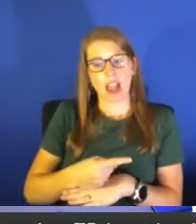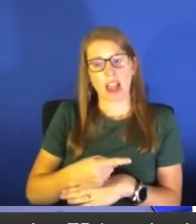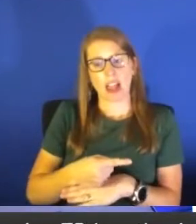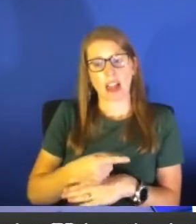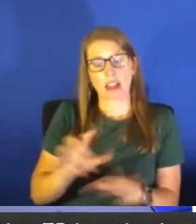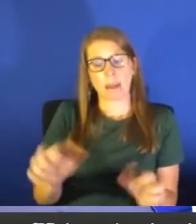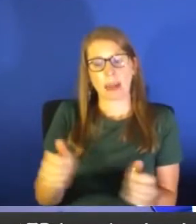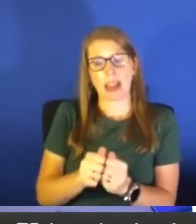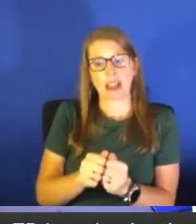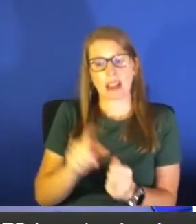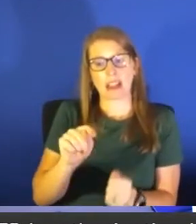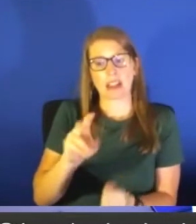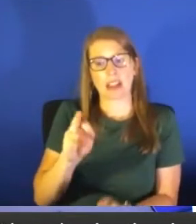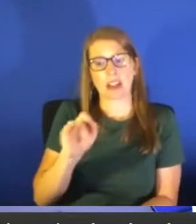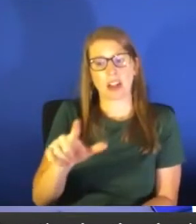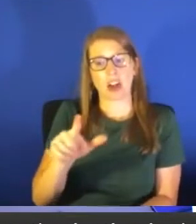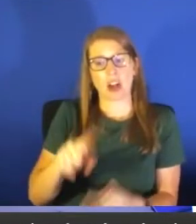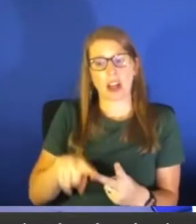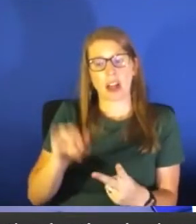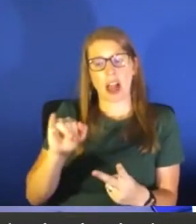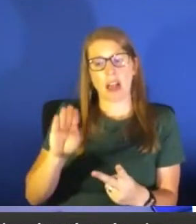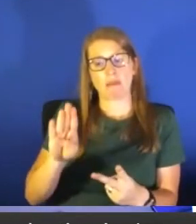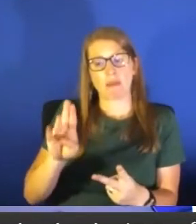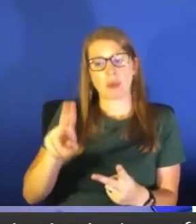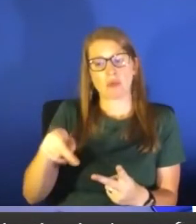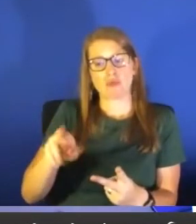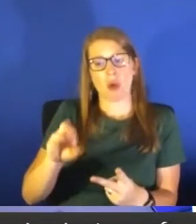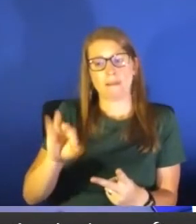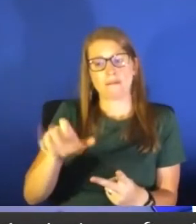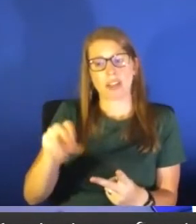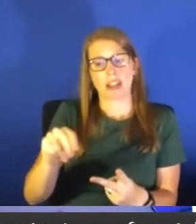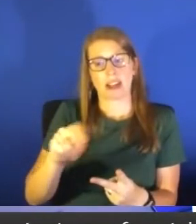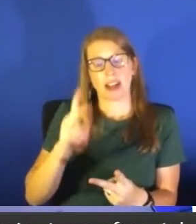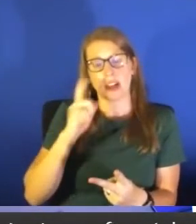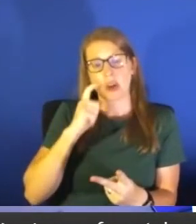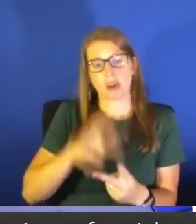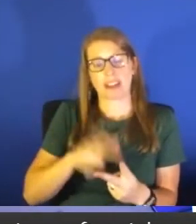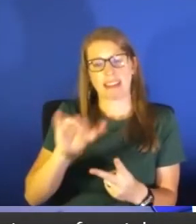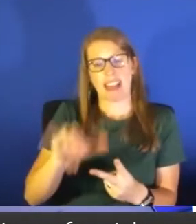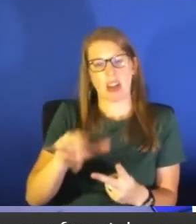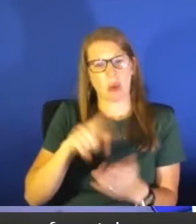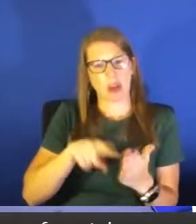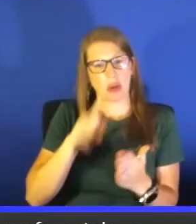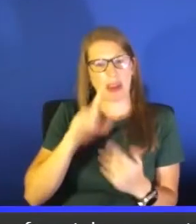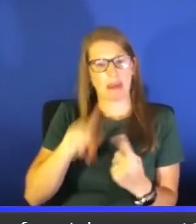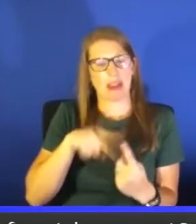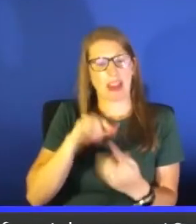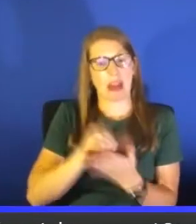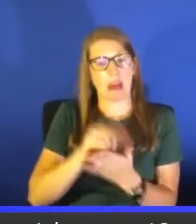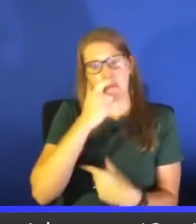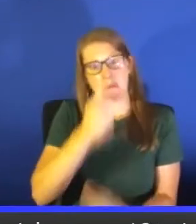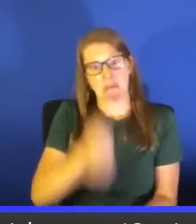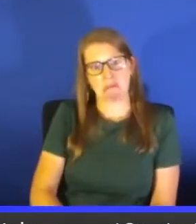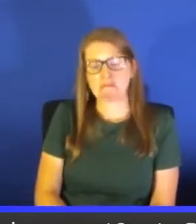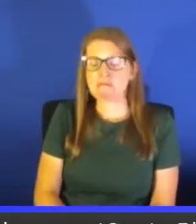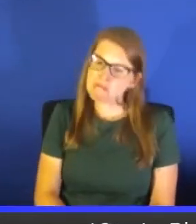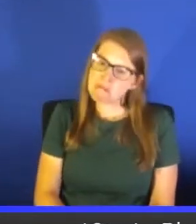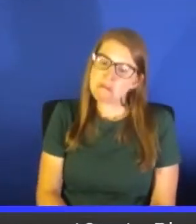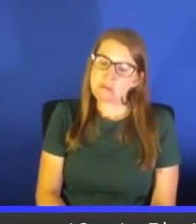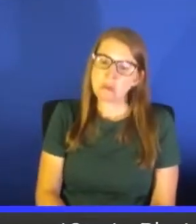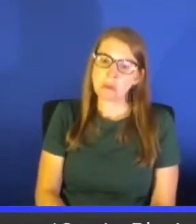the Tylenol and the ibuprofen. Oh, really? Yeah. Yeah. What do you think of that? I think it's interesting. I think they're both very